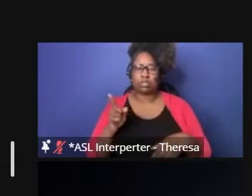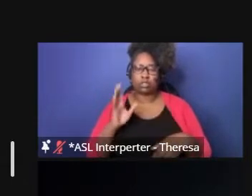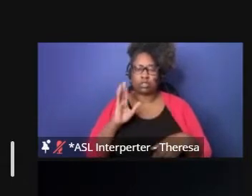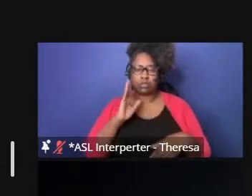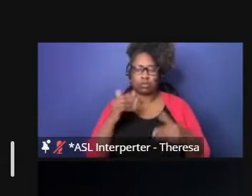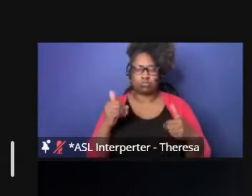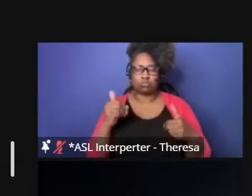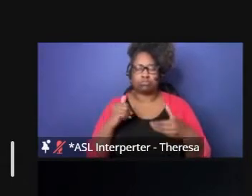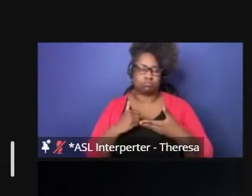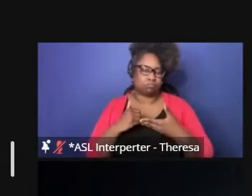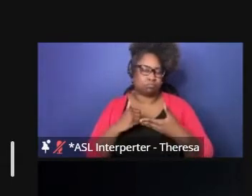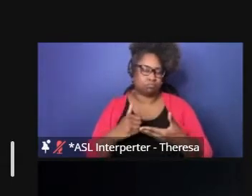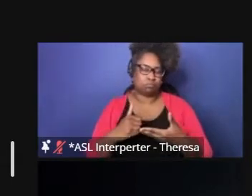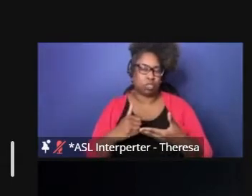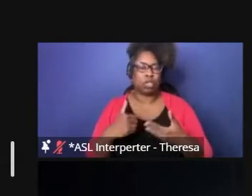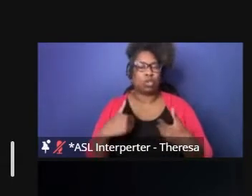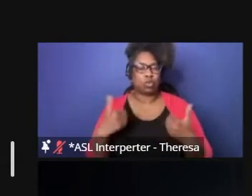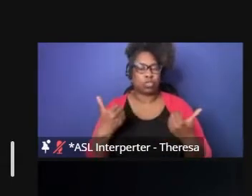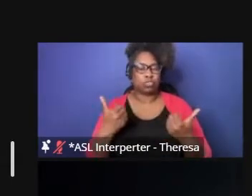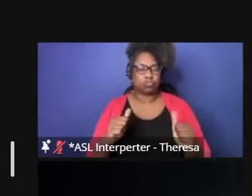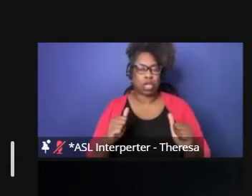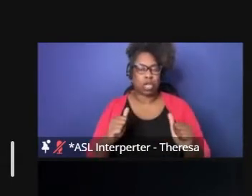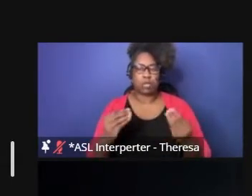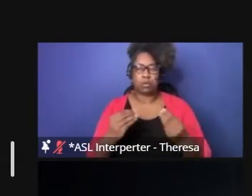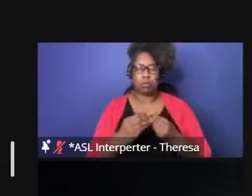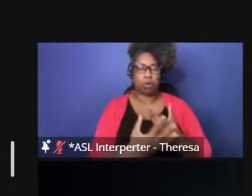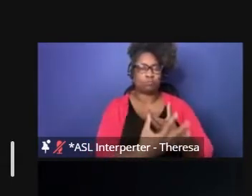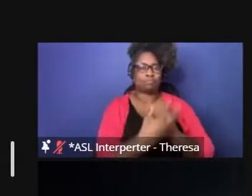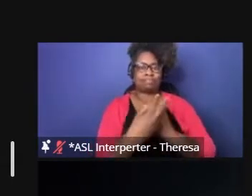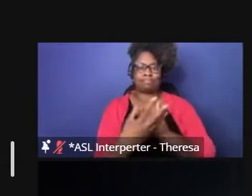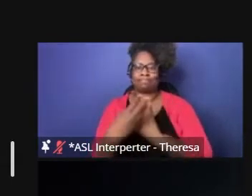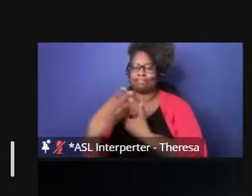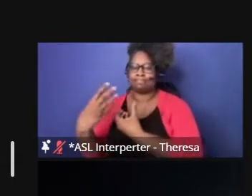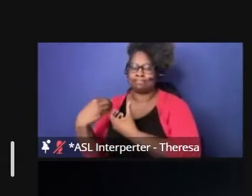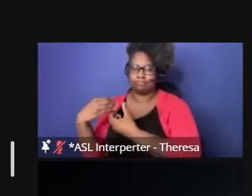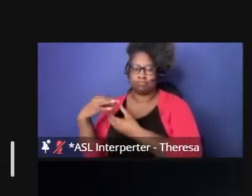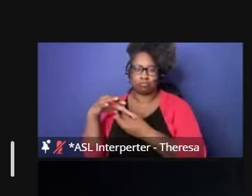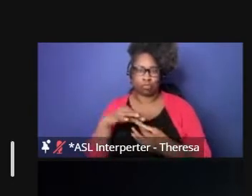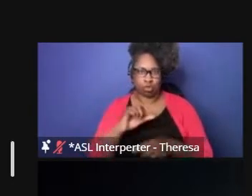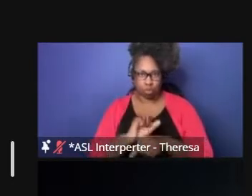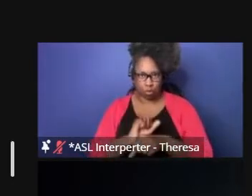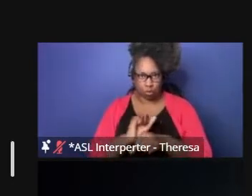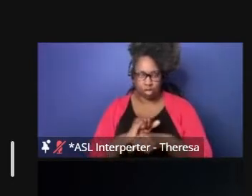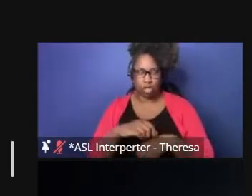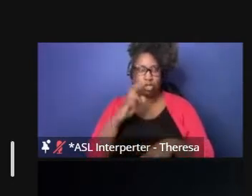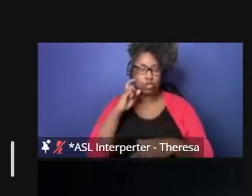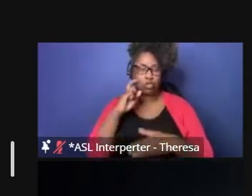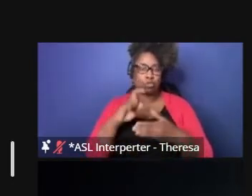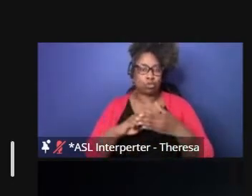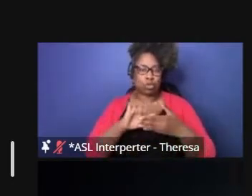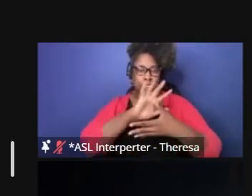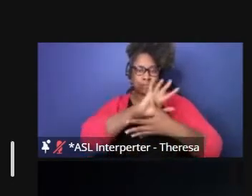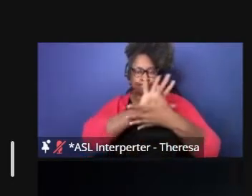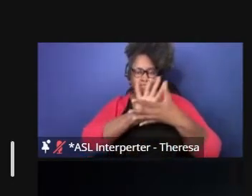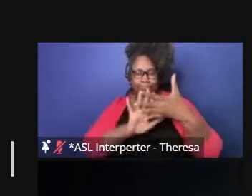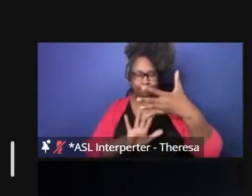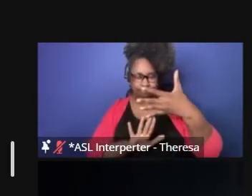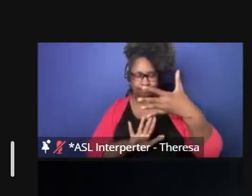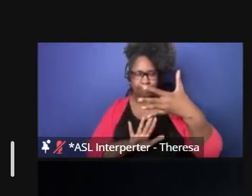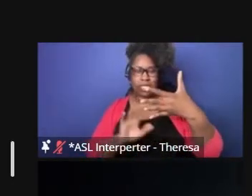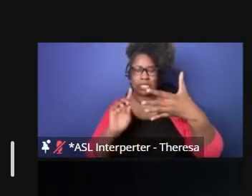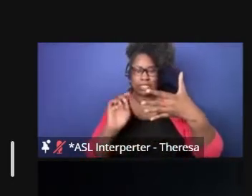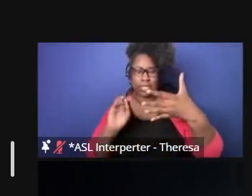as we try to be more inclusive with this work. And you can see the demographic makeup there as well. We also have 2